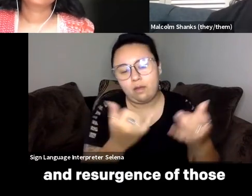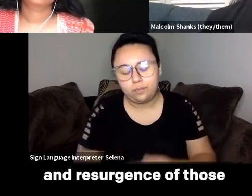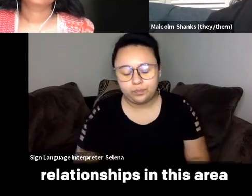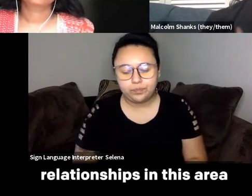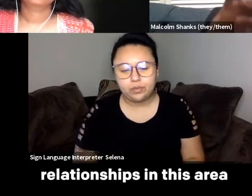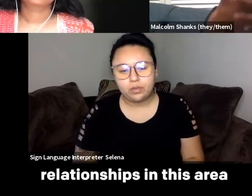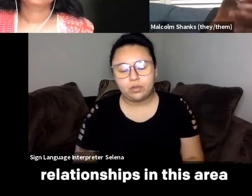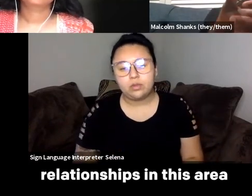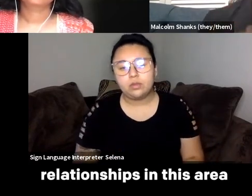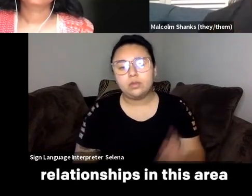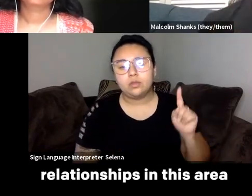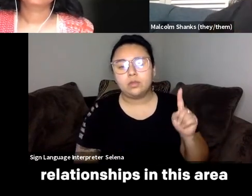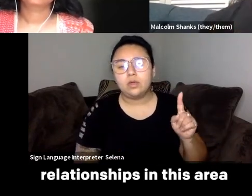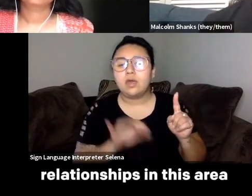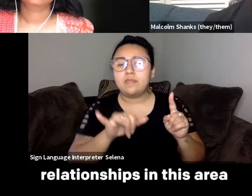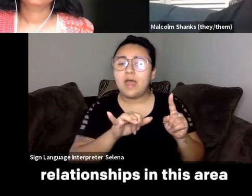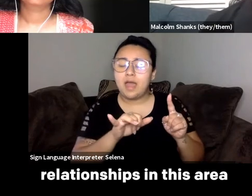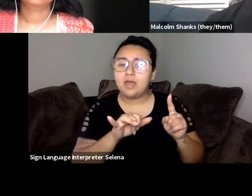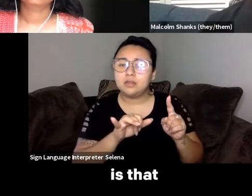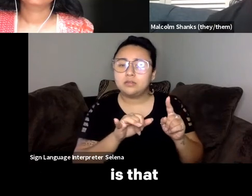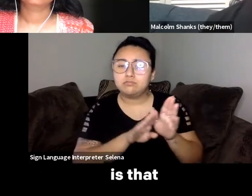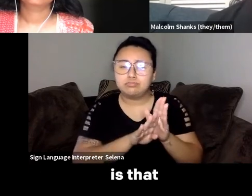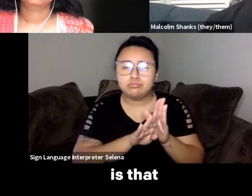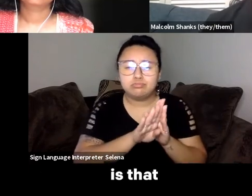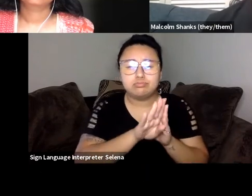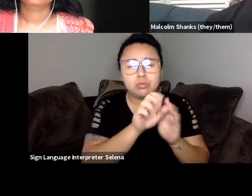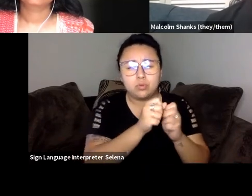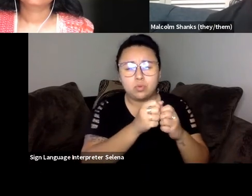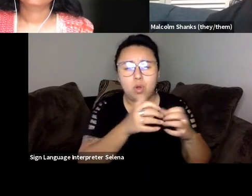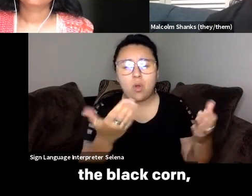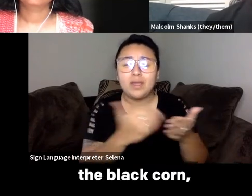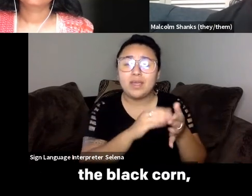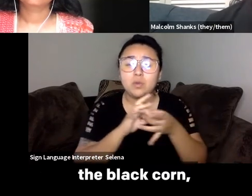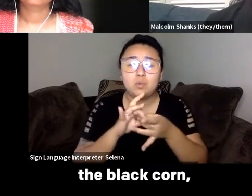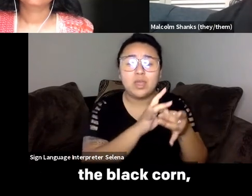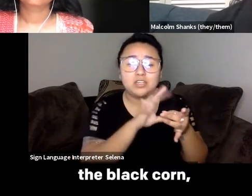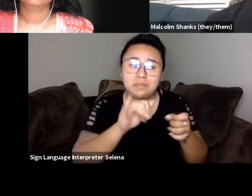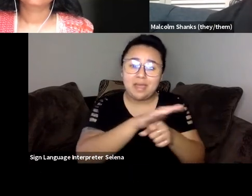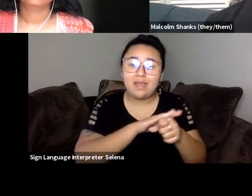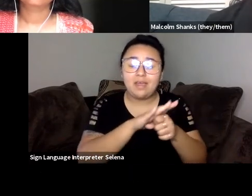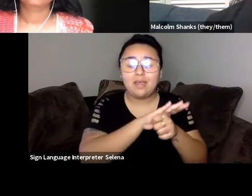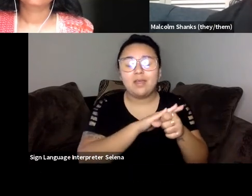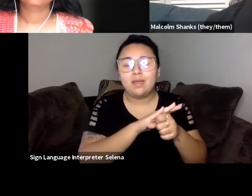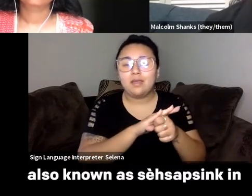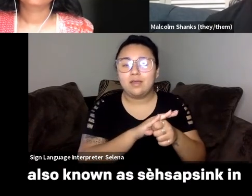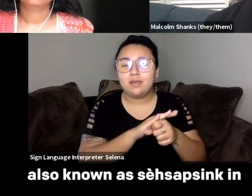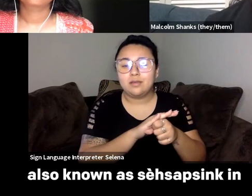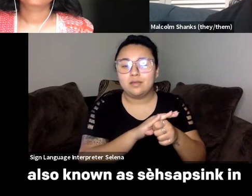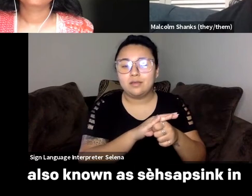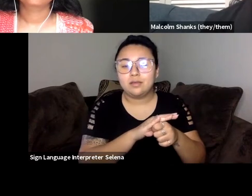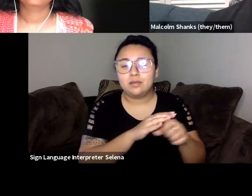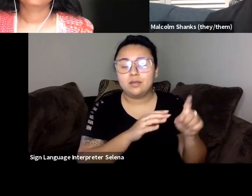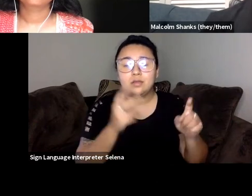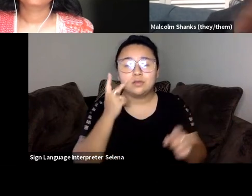the return and resurgence of those relationships in this area is that the black